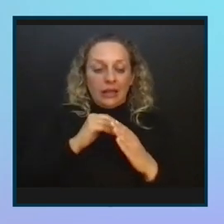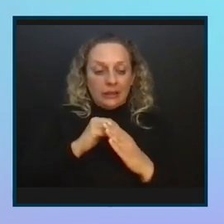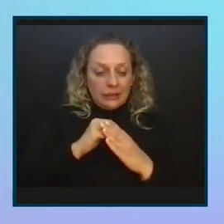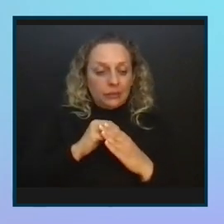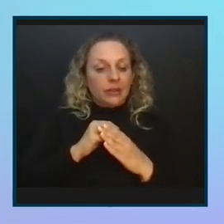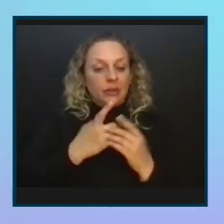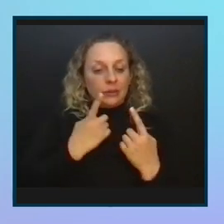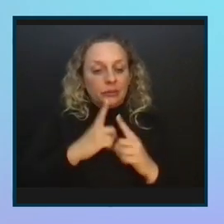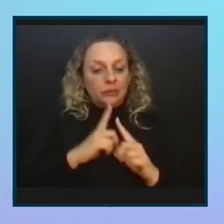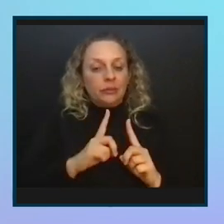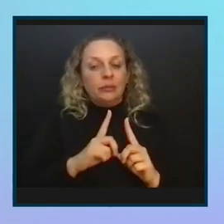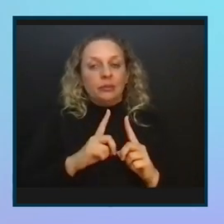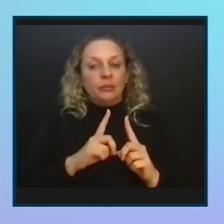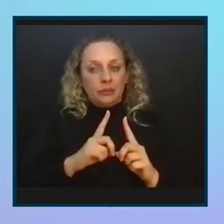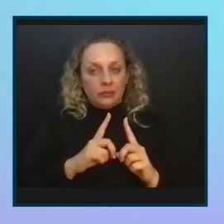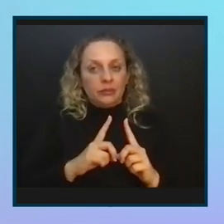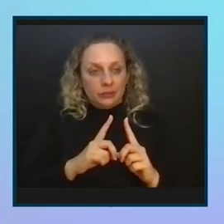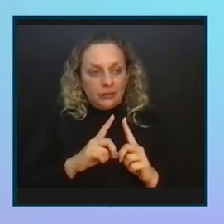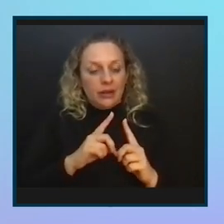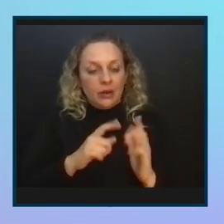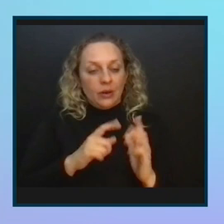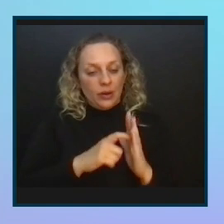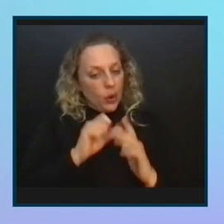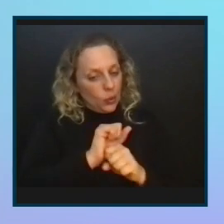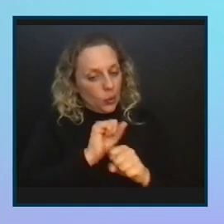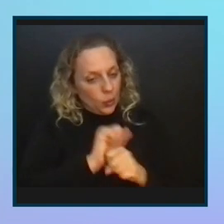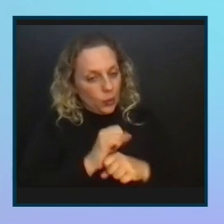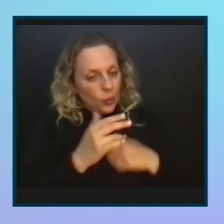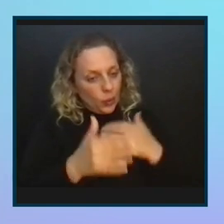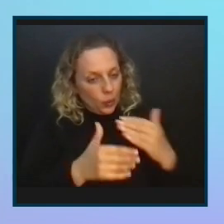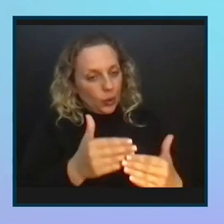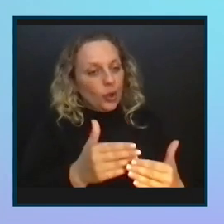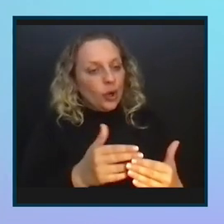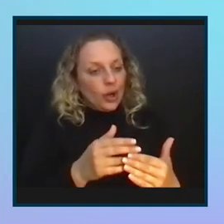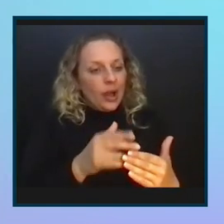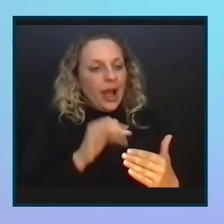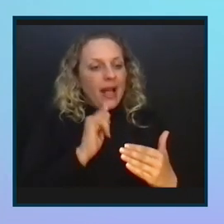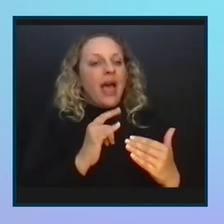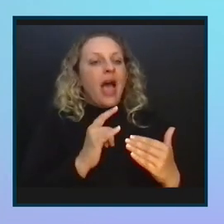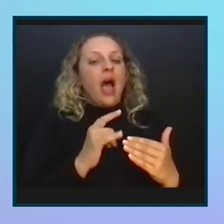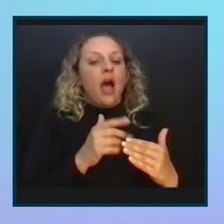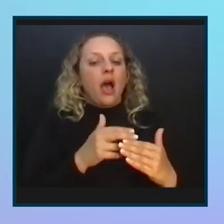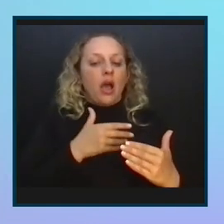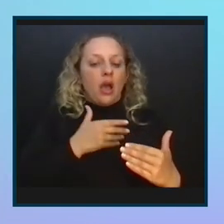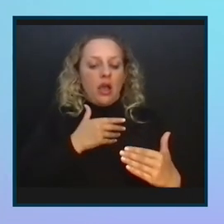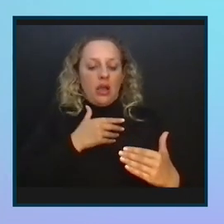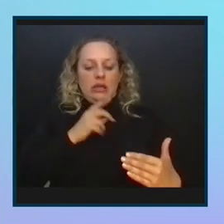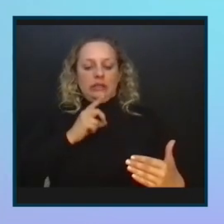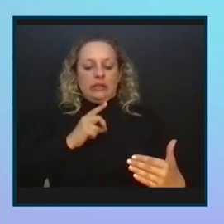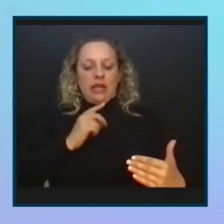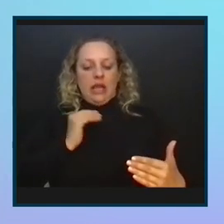through, that requires rework either probably most likely at the design stage before then going back through code,